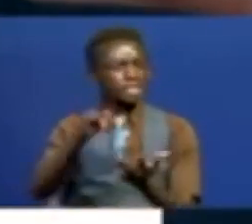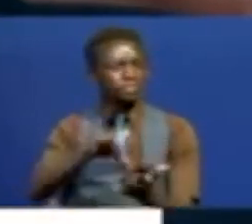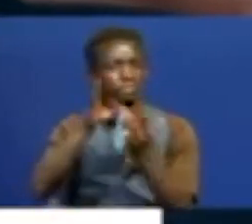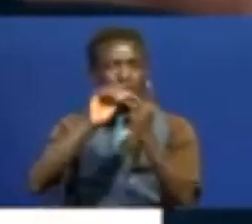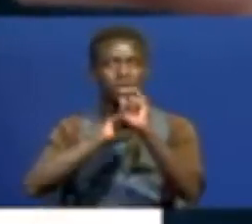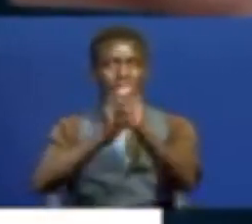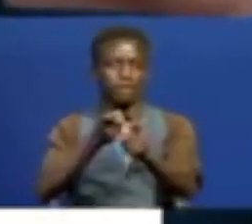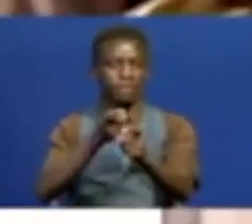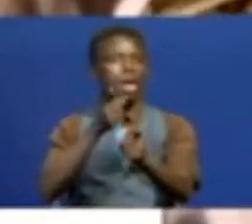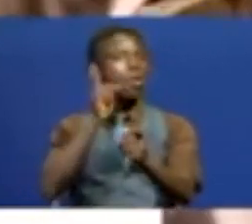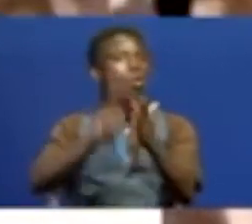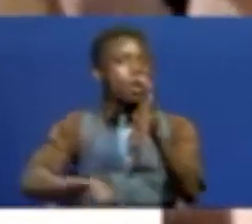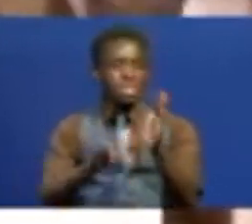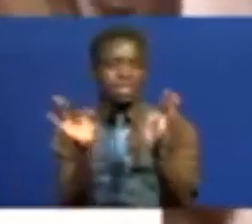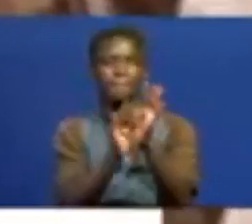that is the Bible.